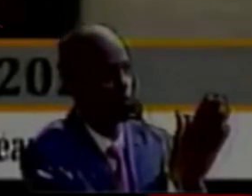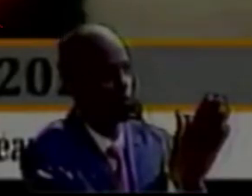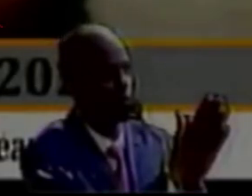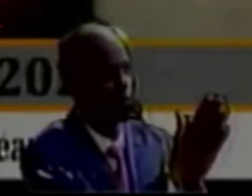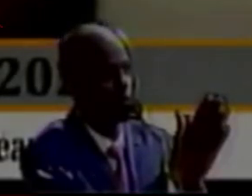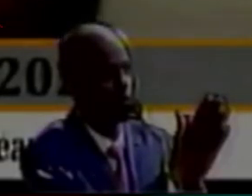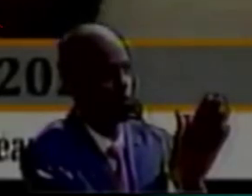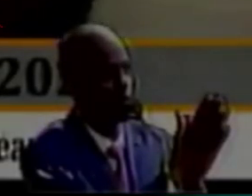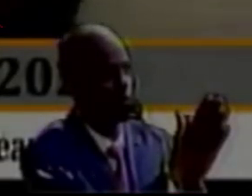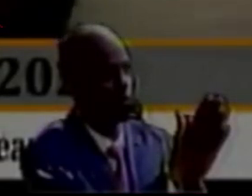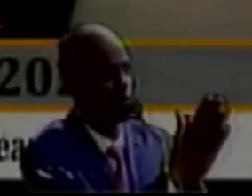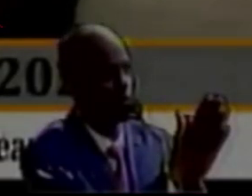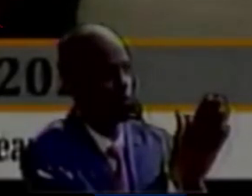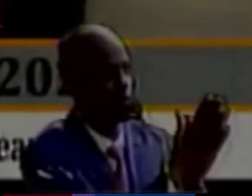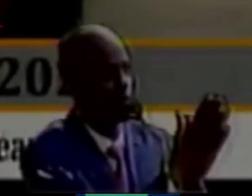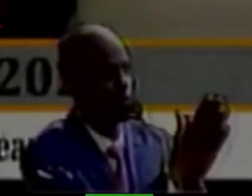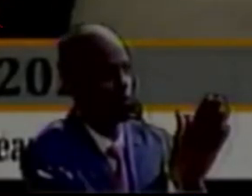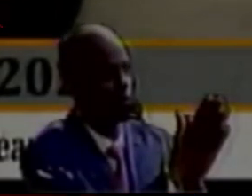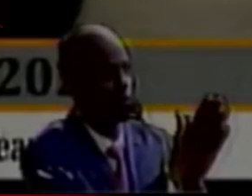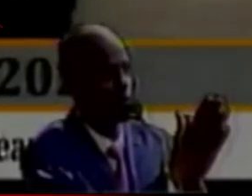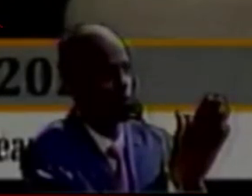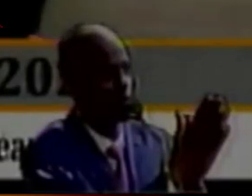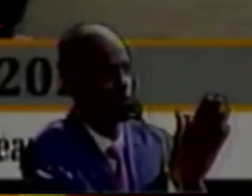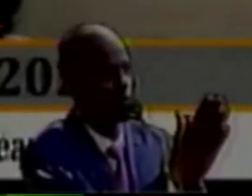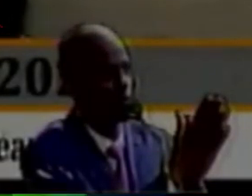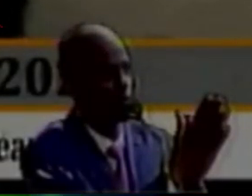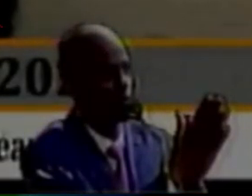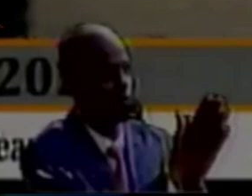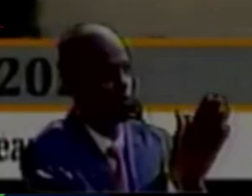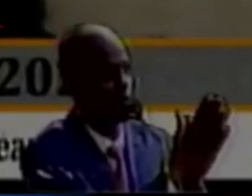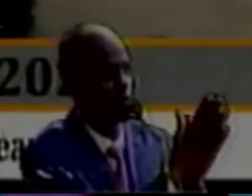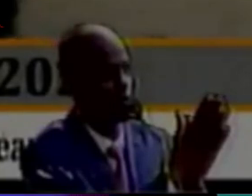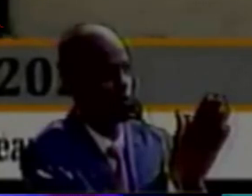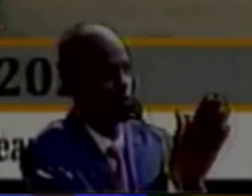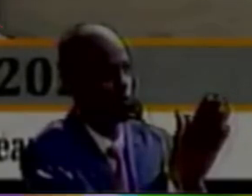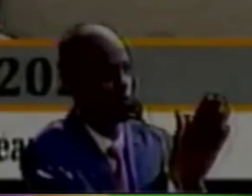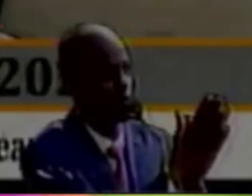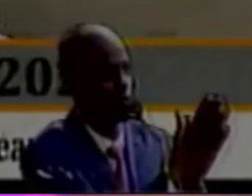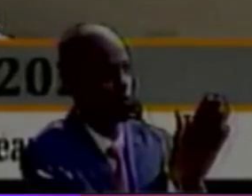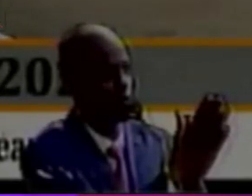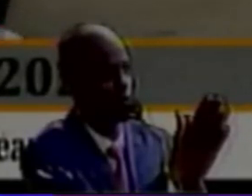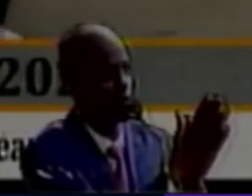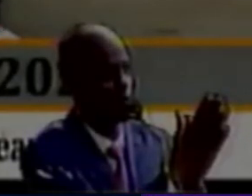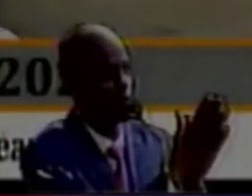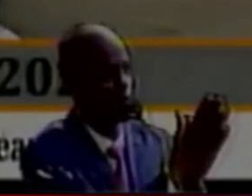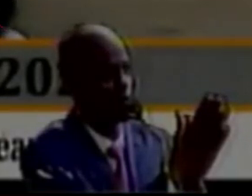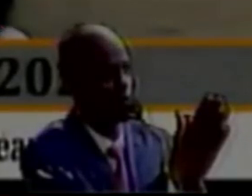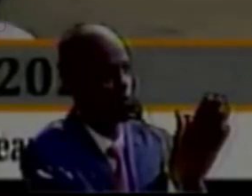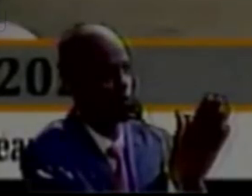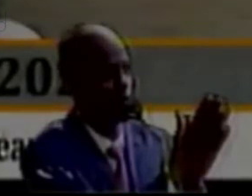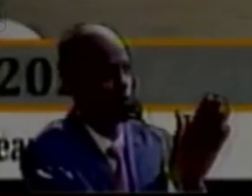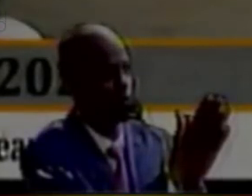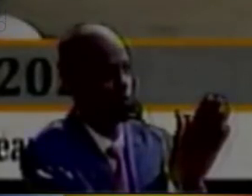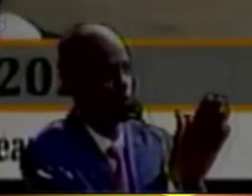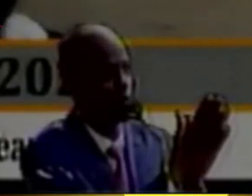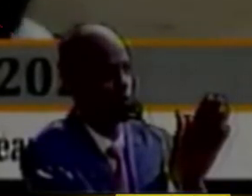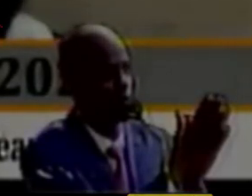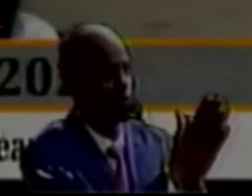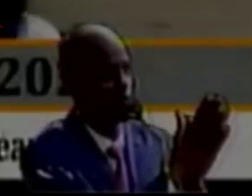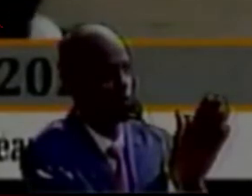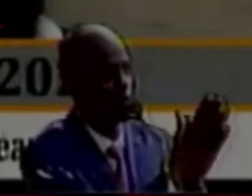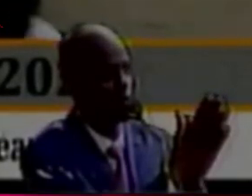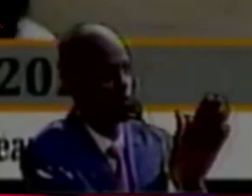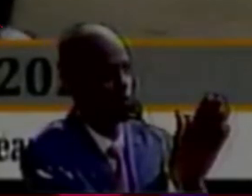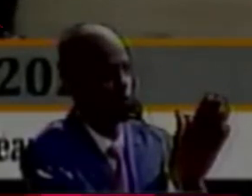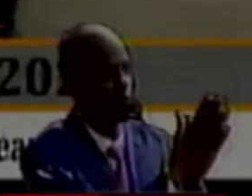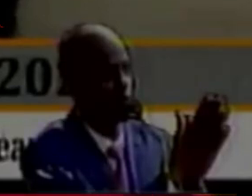we created a team to assist in our region because we know how it feels. We have people specialized. So when there's a disaster,